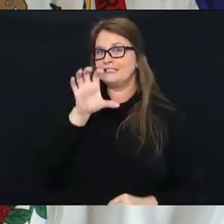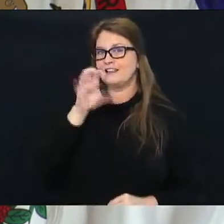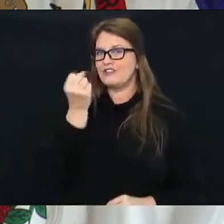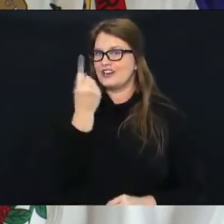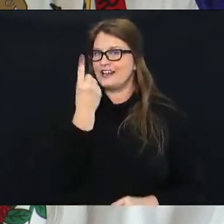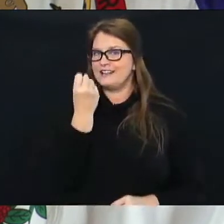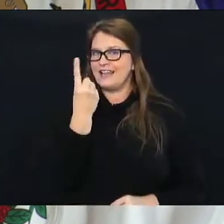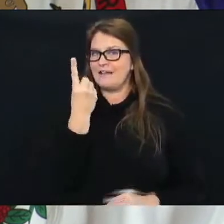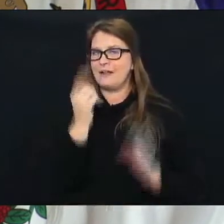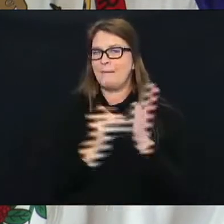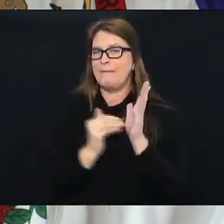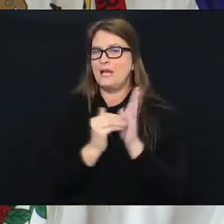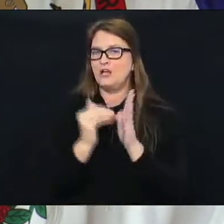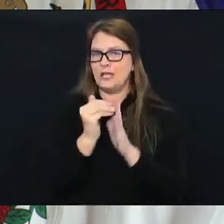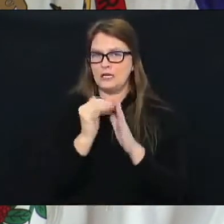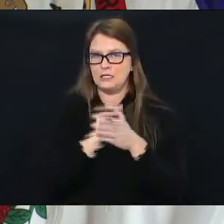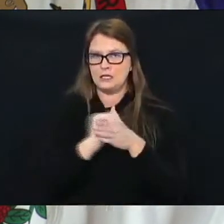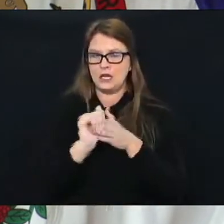$611 million,